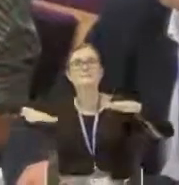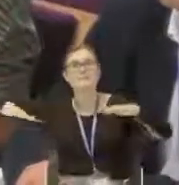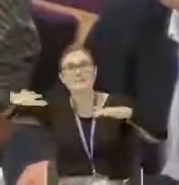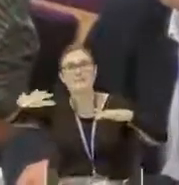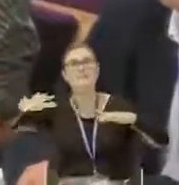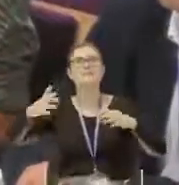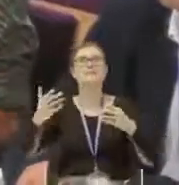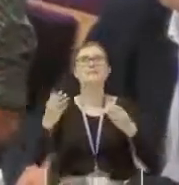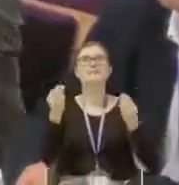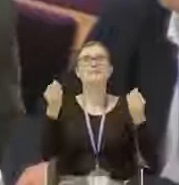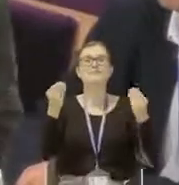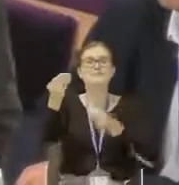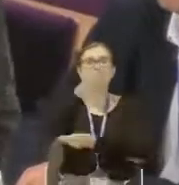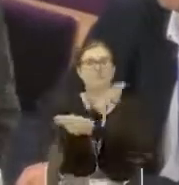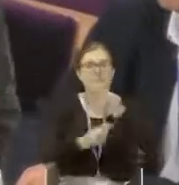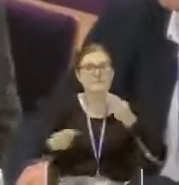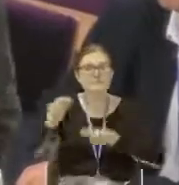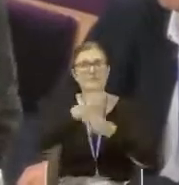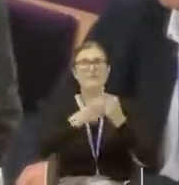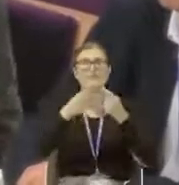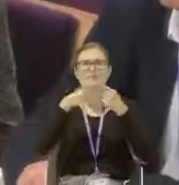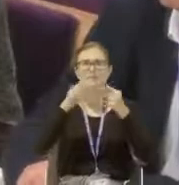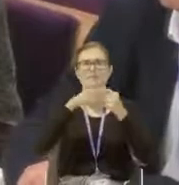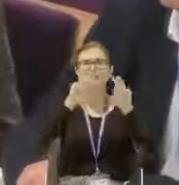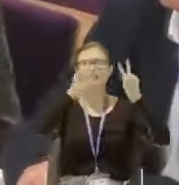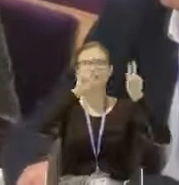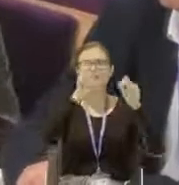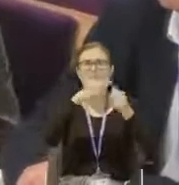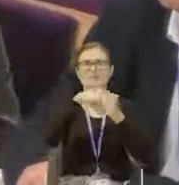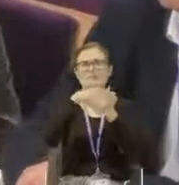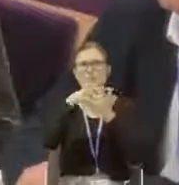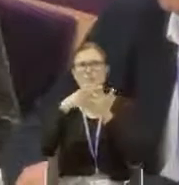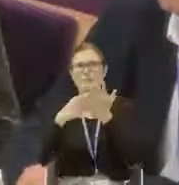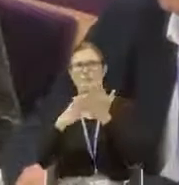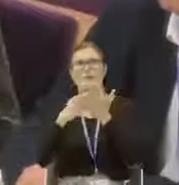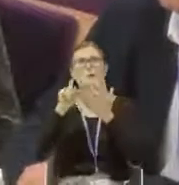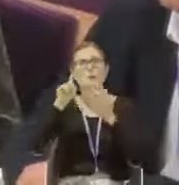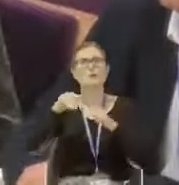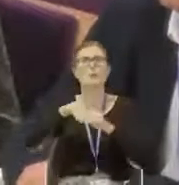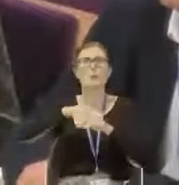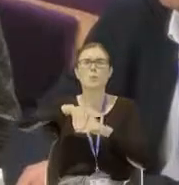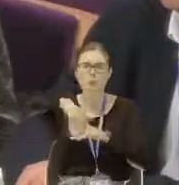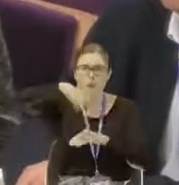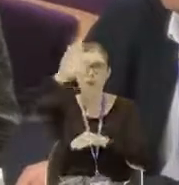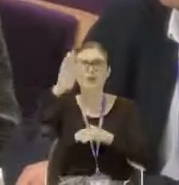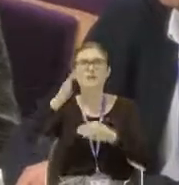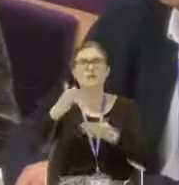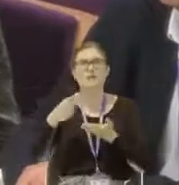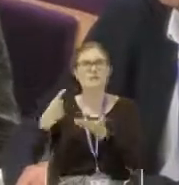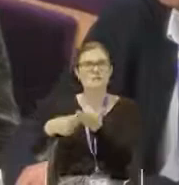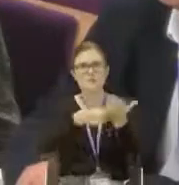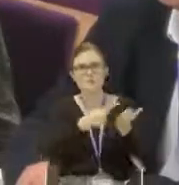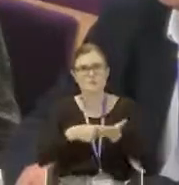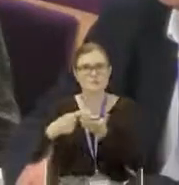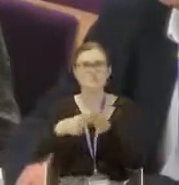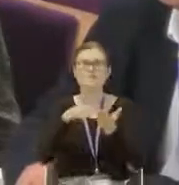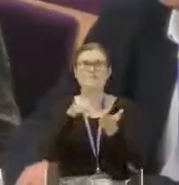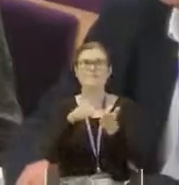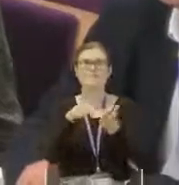arena. In these processes. As everyone, I think, has framed in some manner, we are in